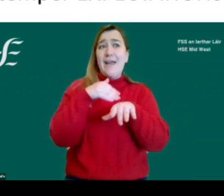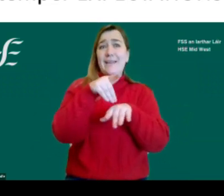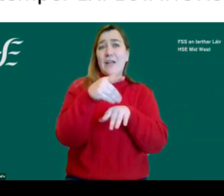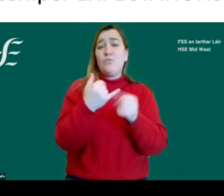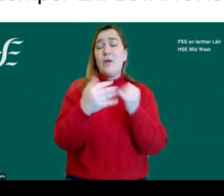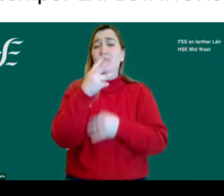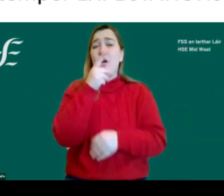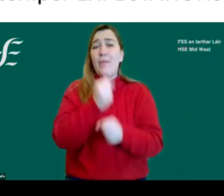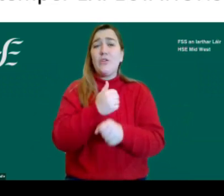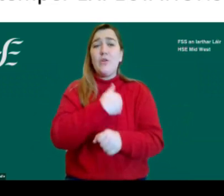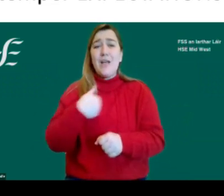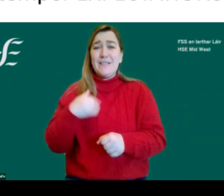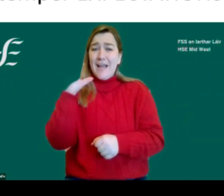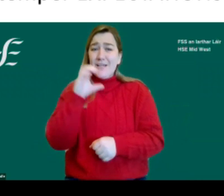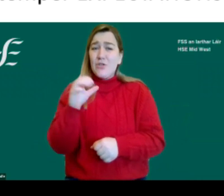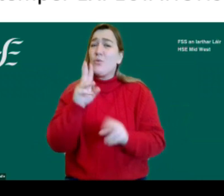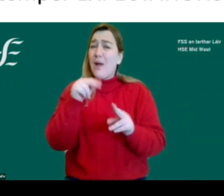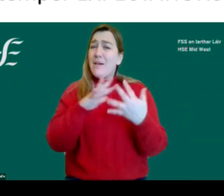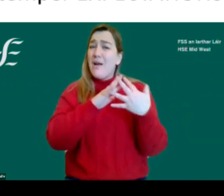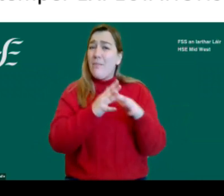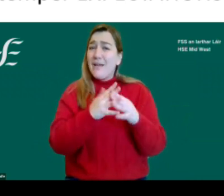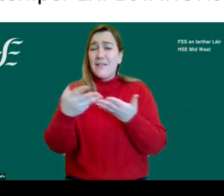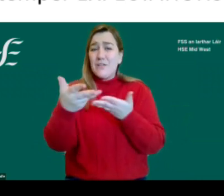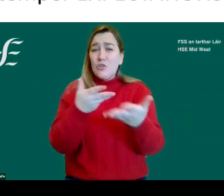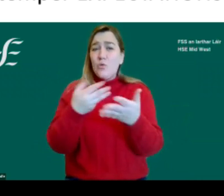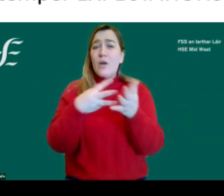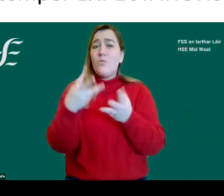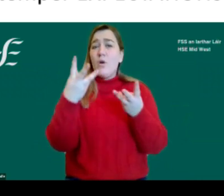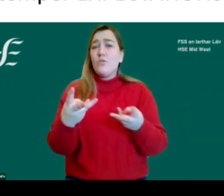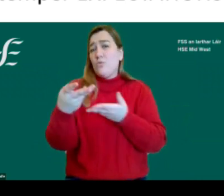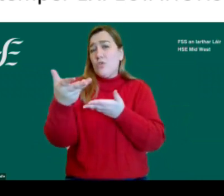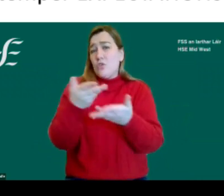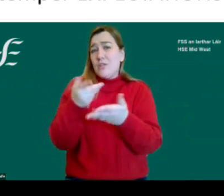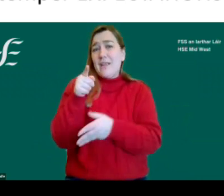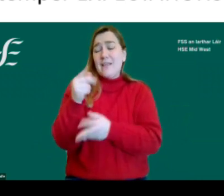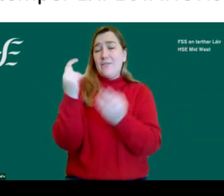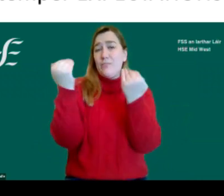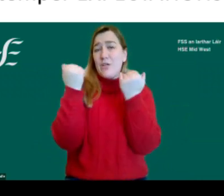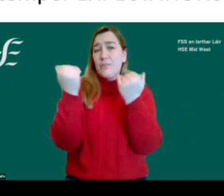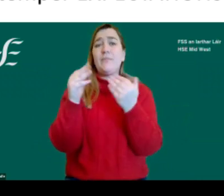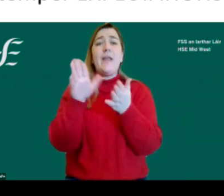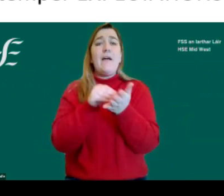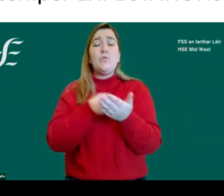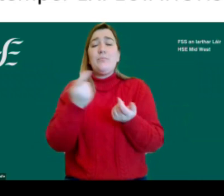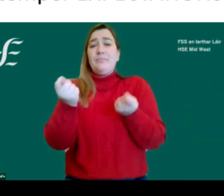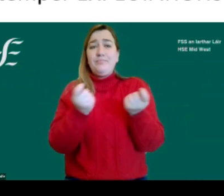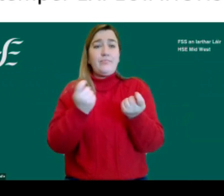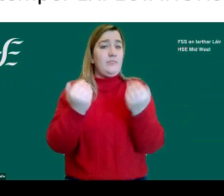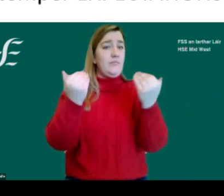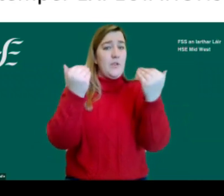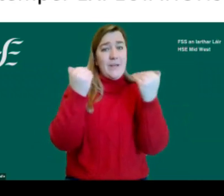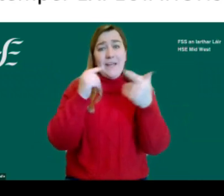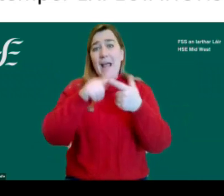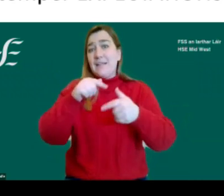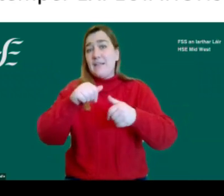that. We have to manage expectations, contraception, and their cycle. So HRT is fabulous as symptom control. So it'll help with your sleep, it'll help with